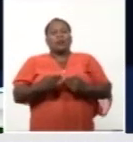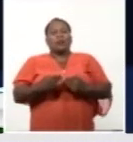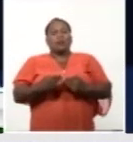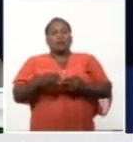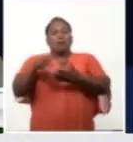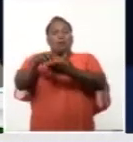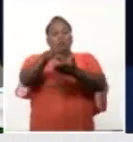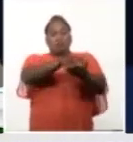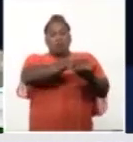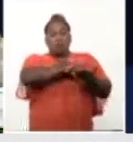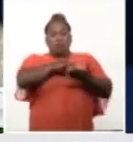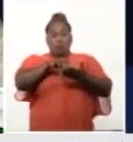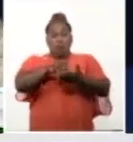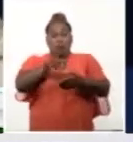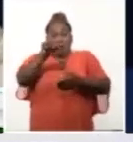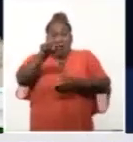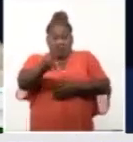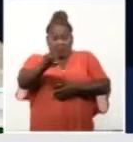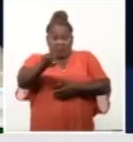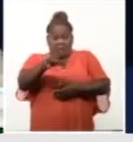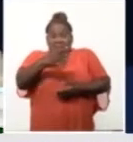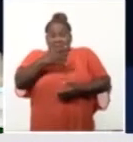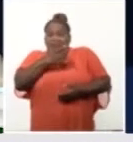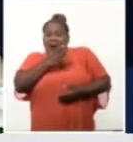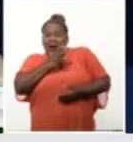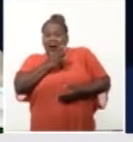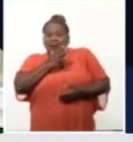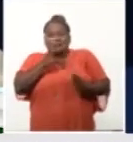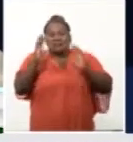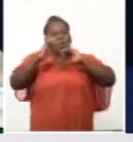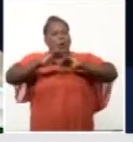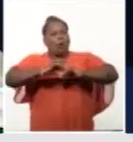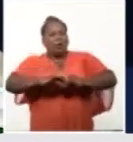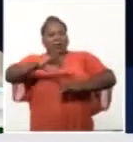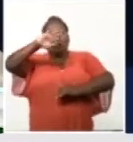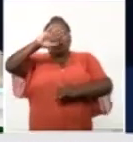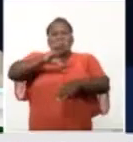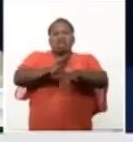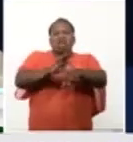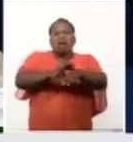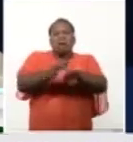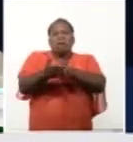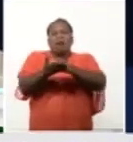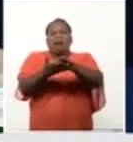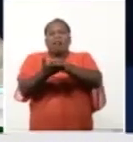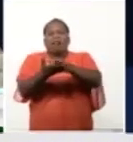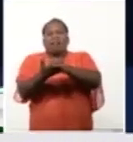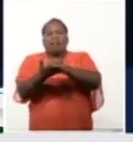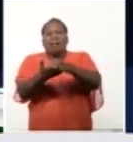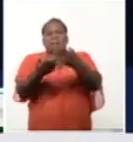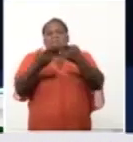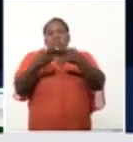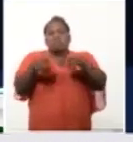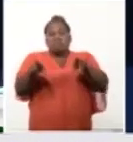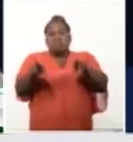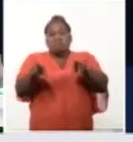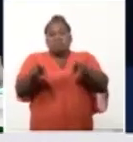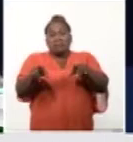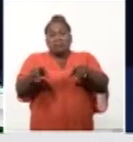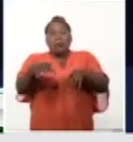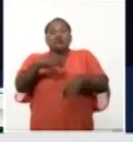studies in places where apparently there have been no